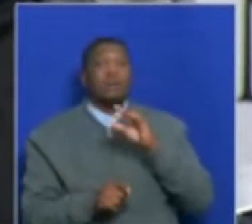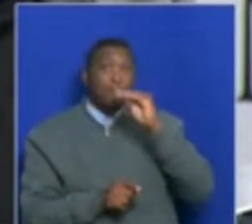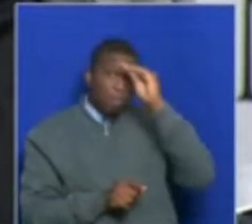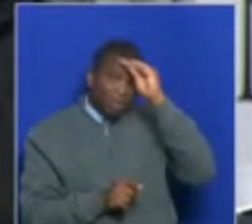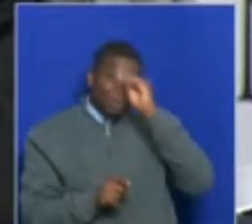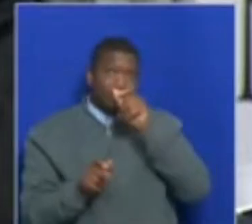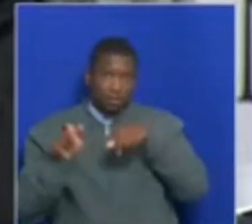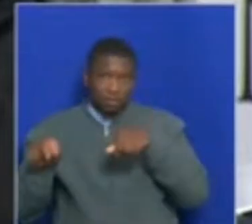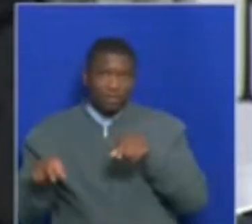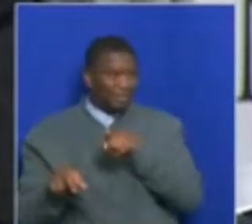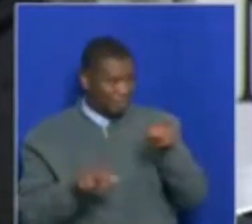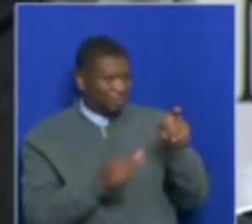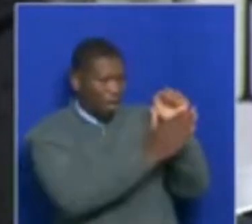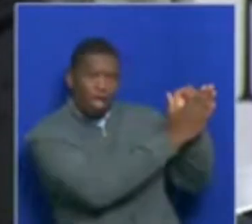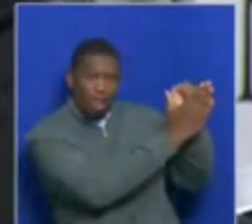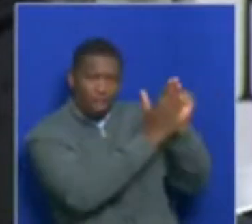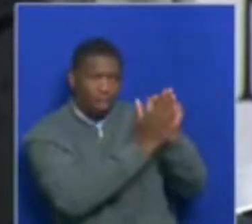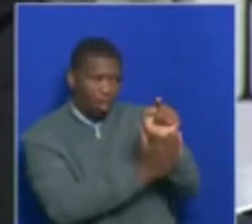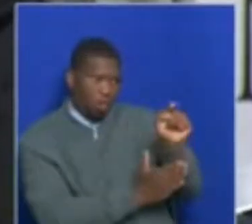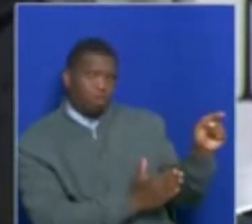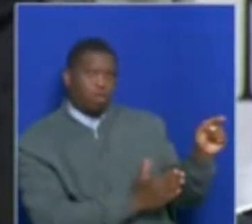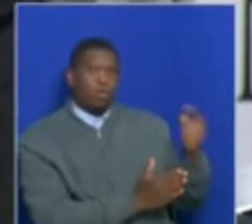thank you.